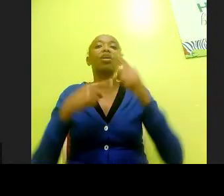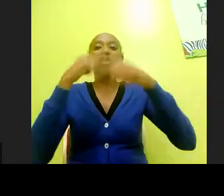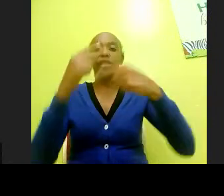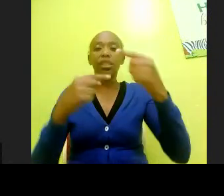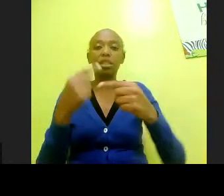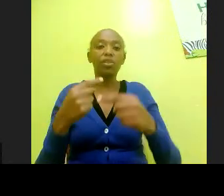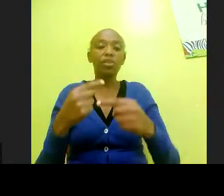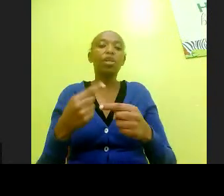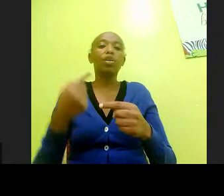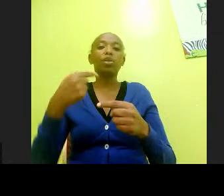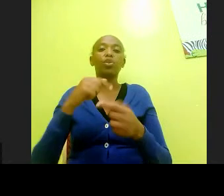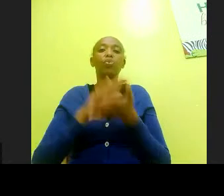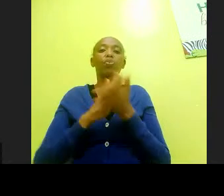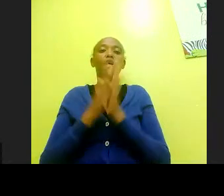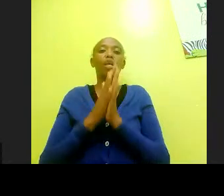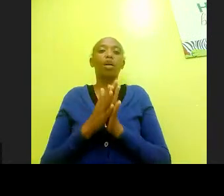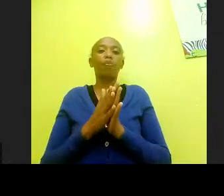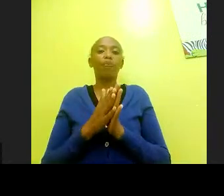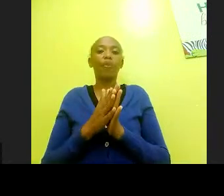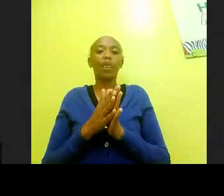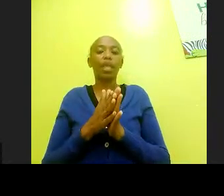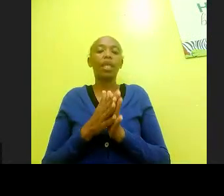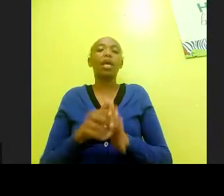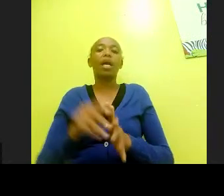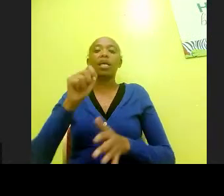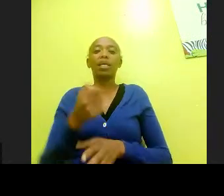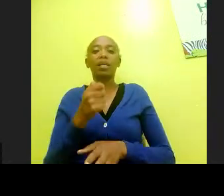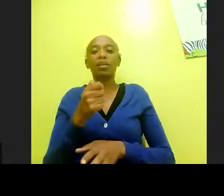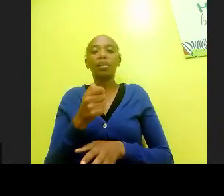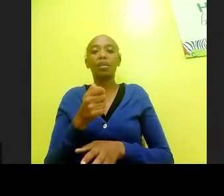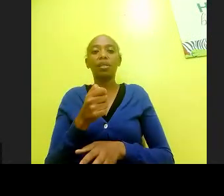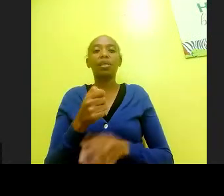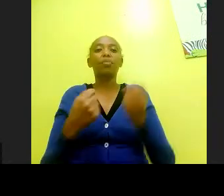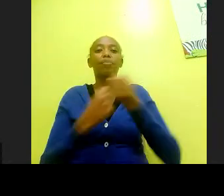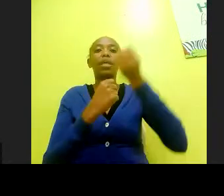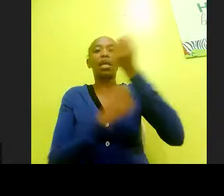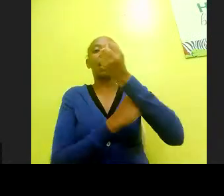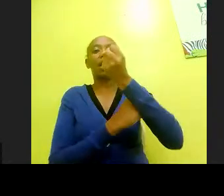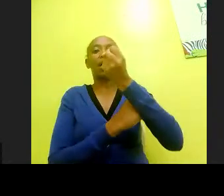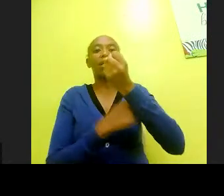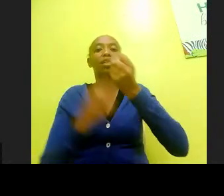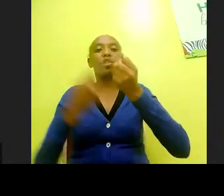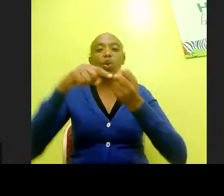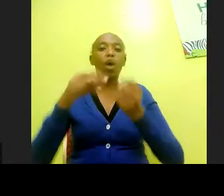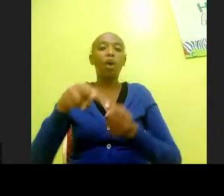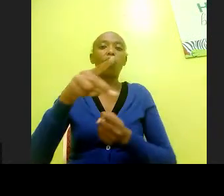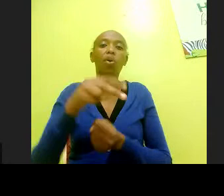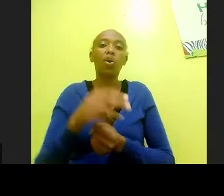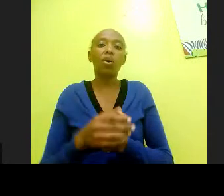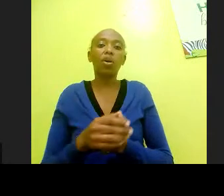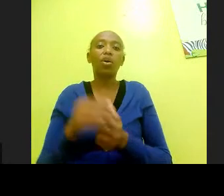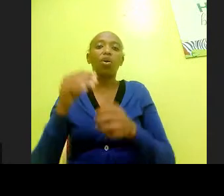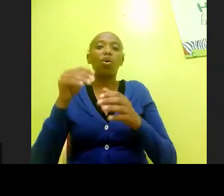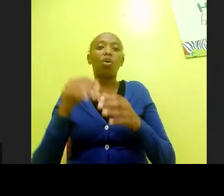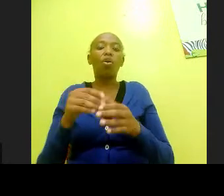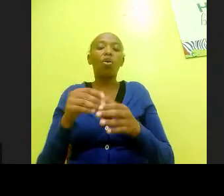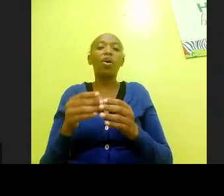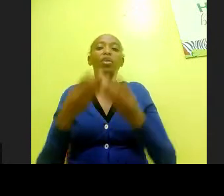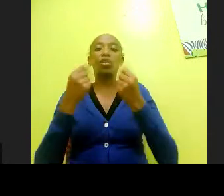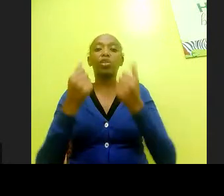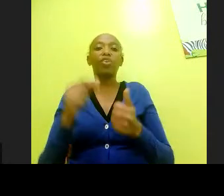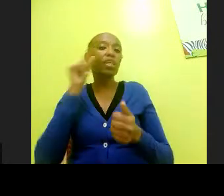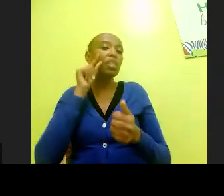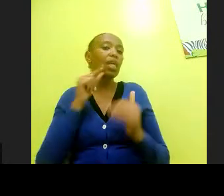be likely a key pillar to our work on advancing gender equality and